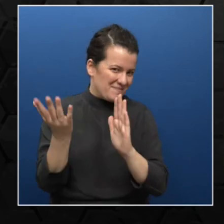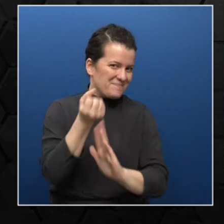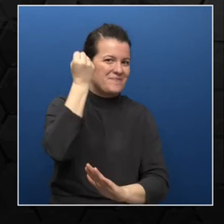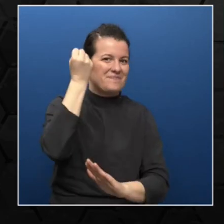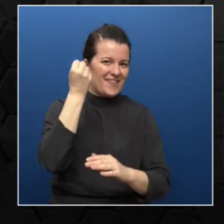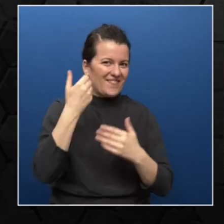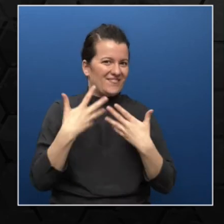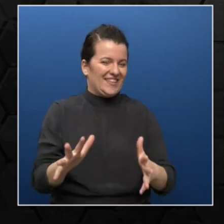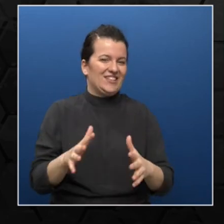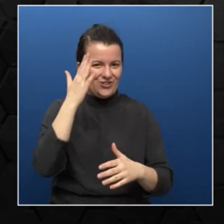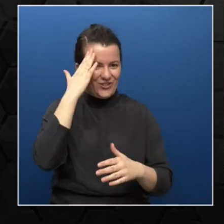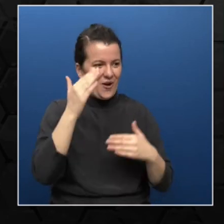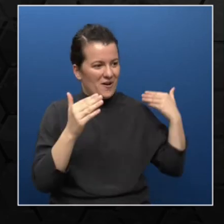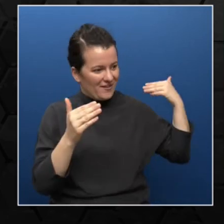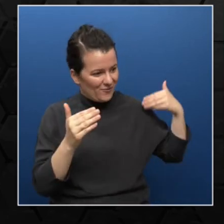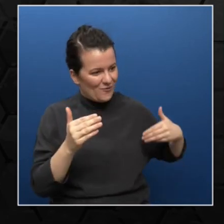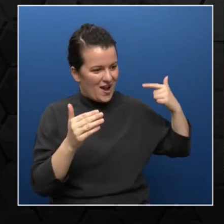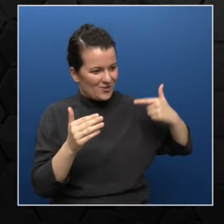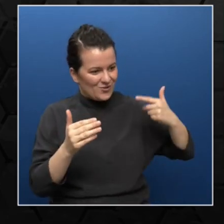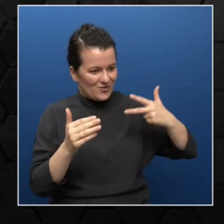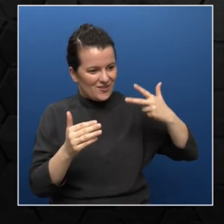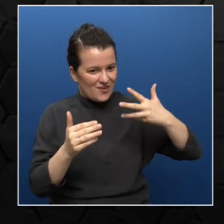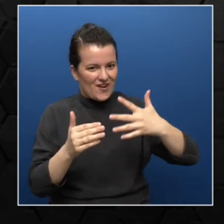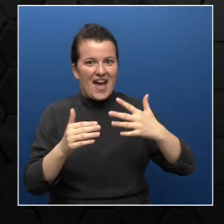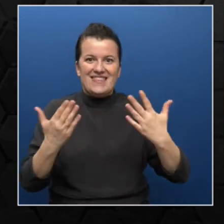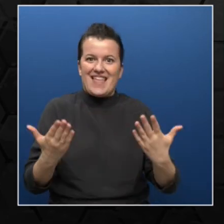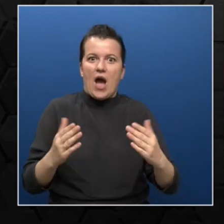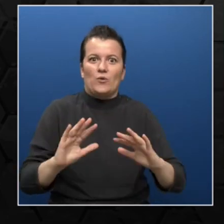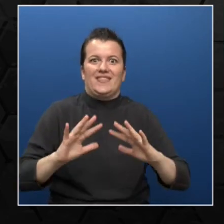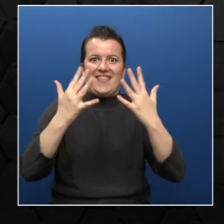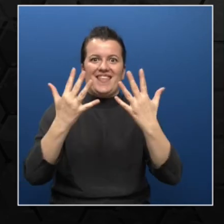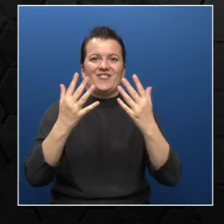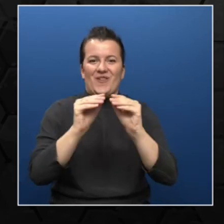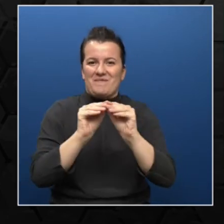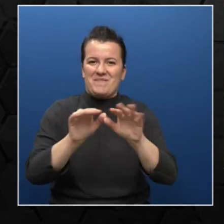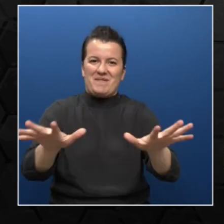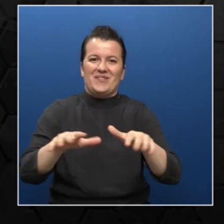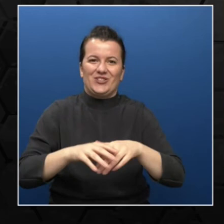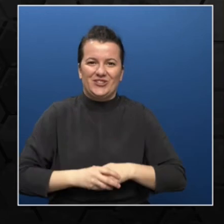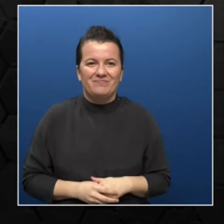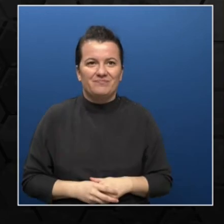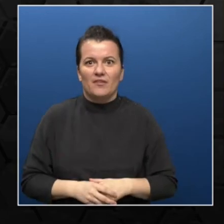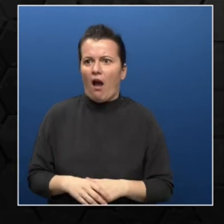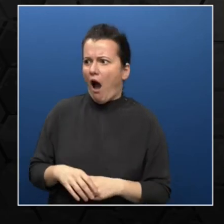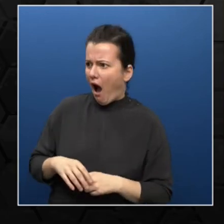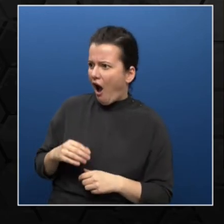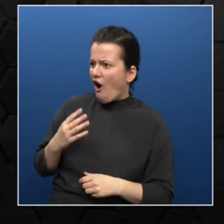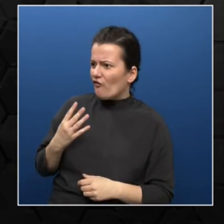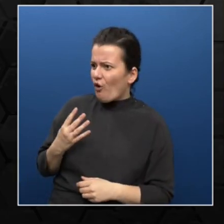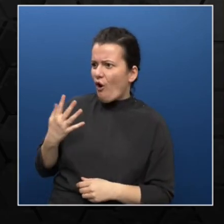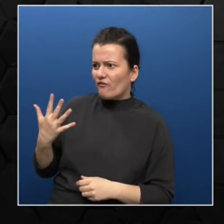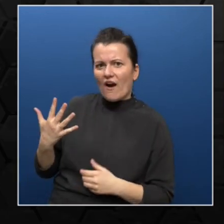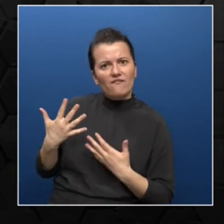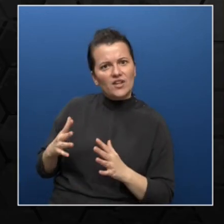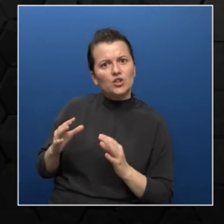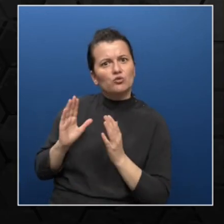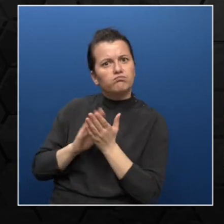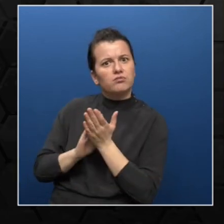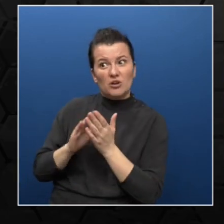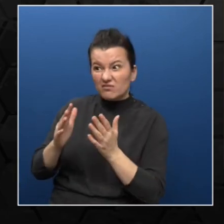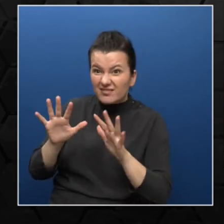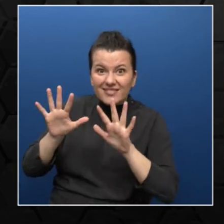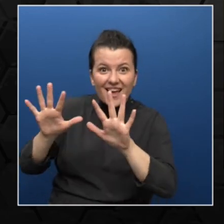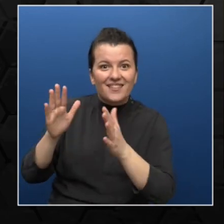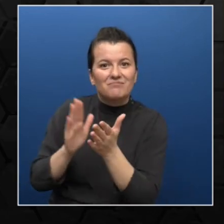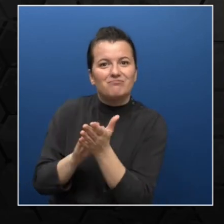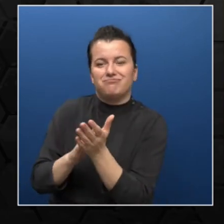awesome. Wow, 10th paper. That's great. I think the far I have reached is 4 or 5 papers. That's it. Not more than that. That's really great,